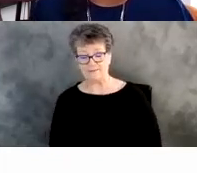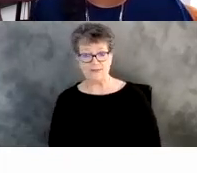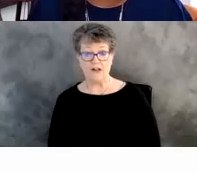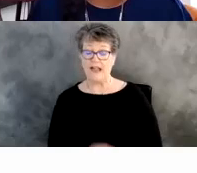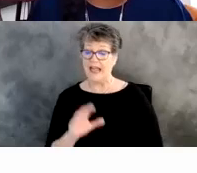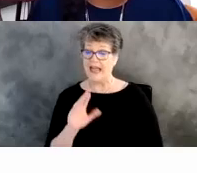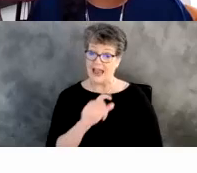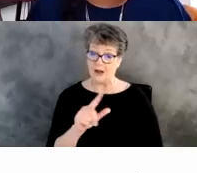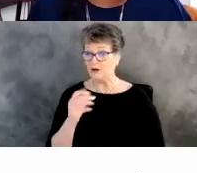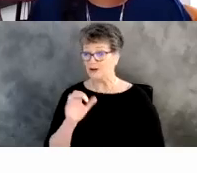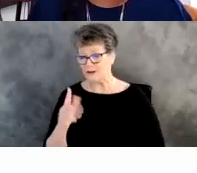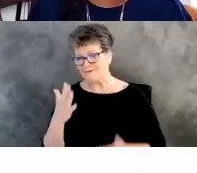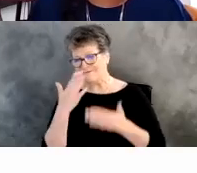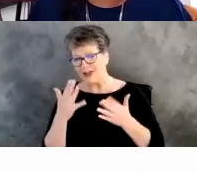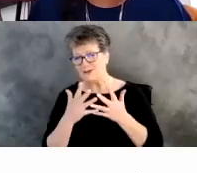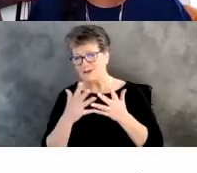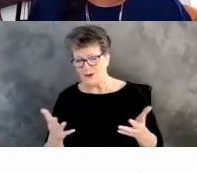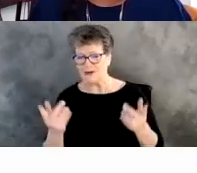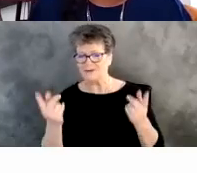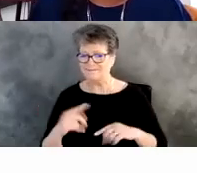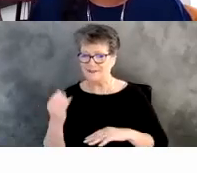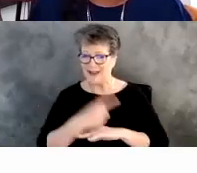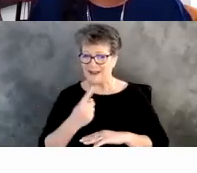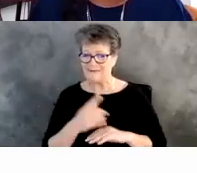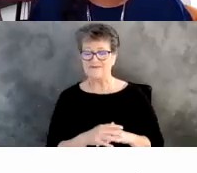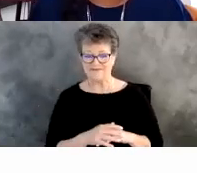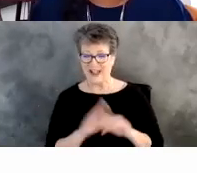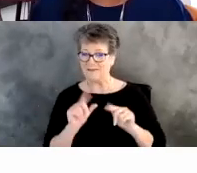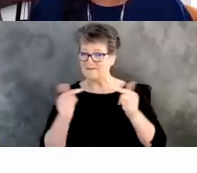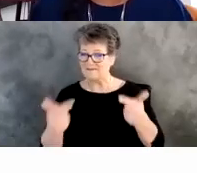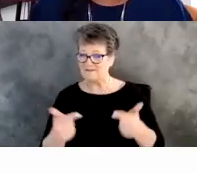Cheryl, thank you so much for spending your afternoon with us. I'll hand it over to you.